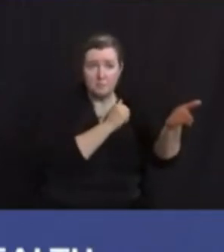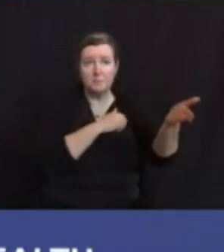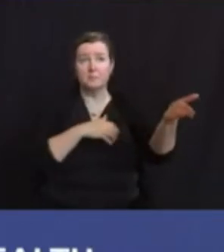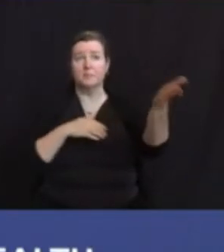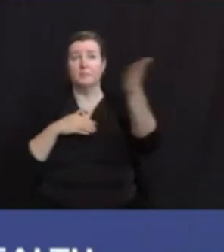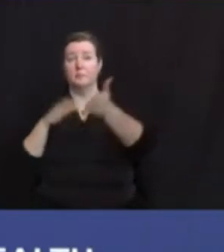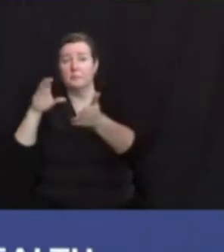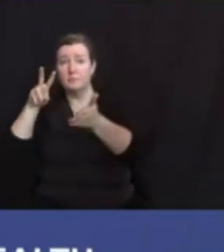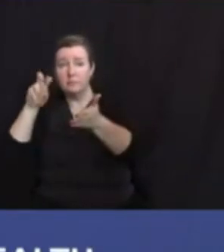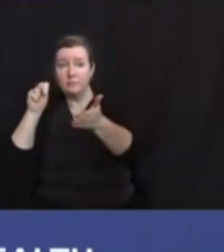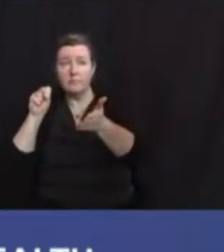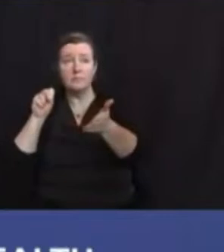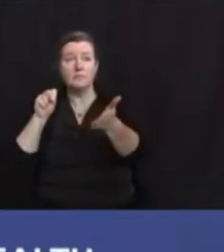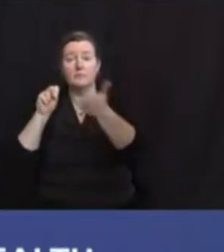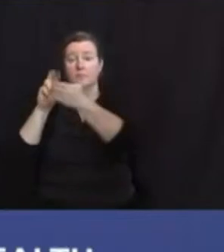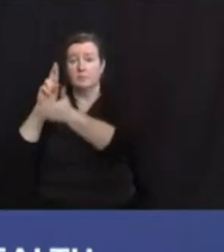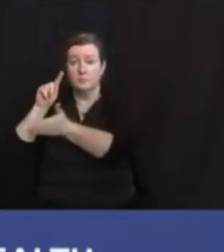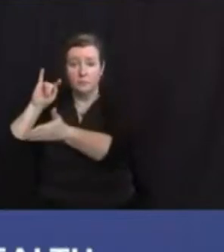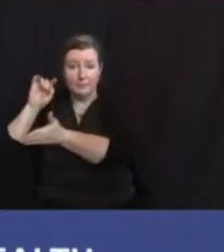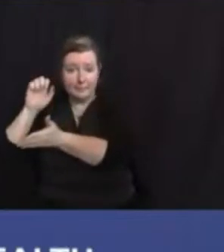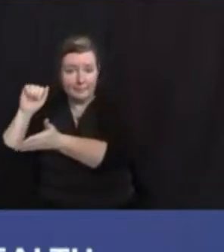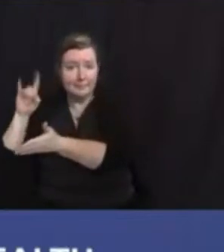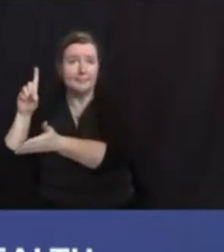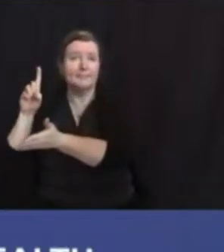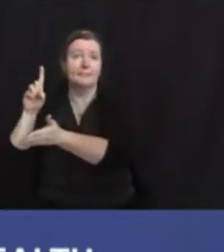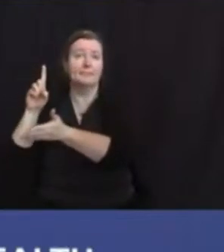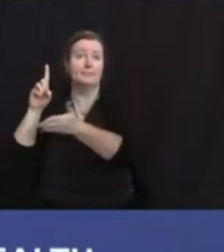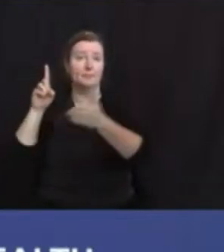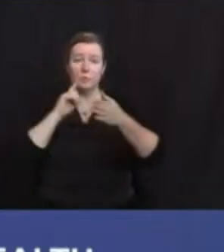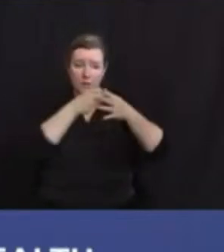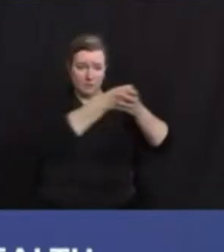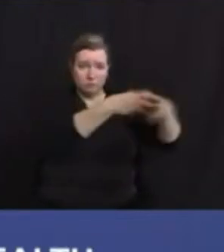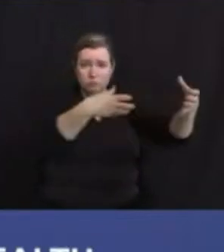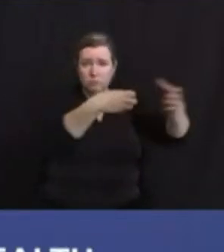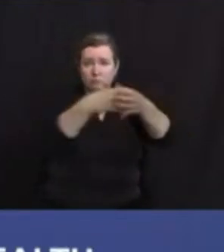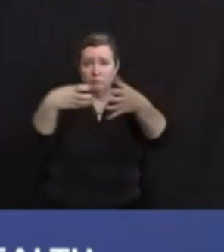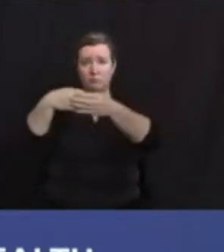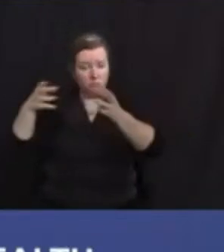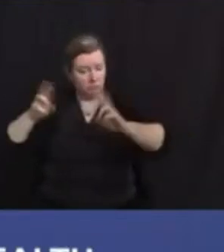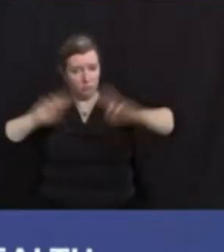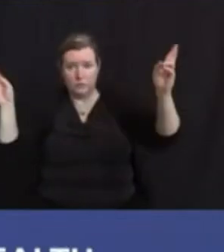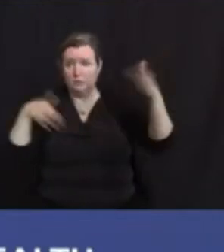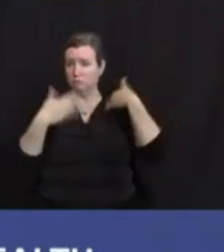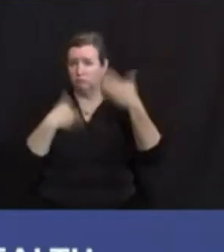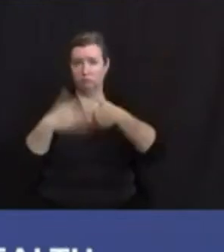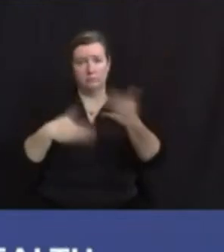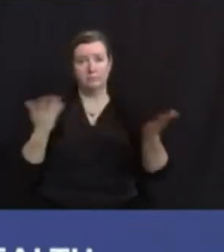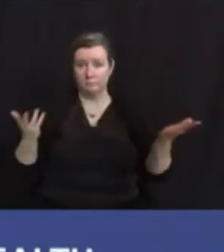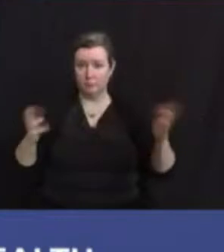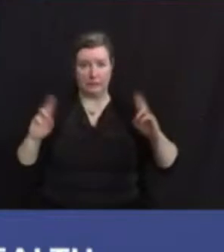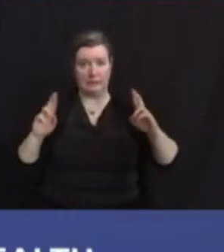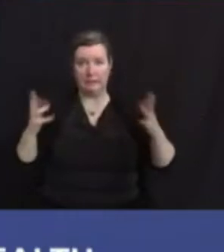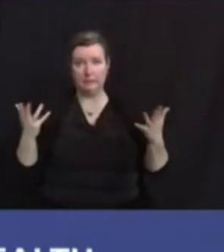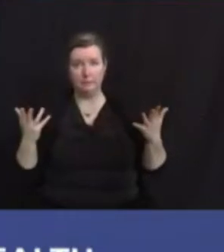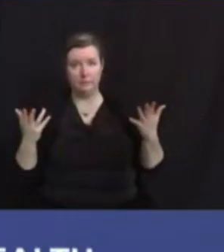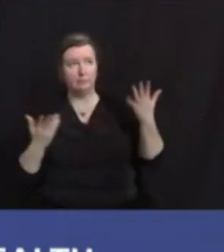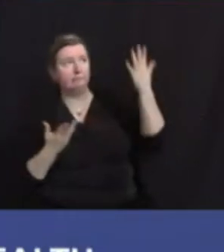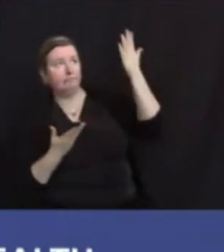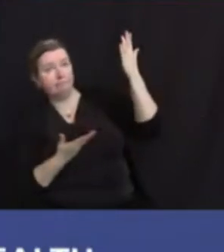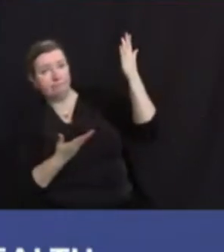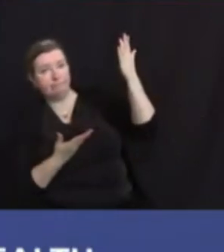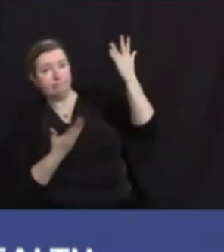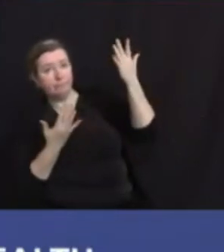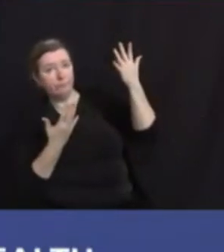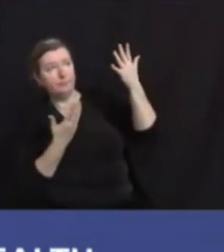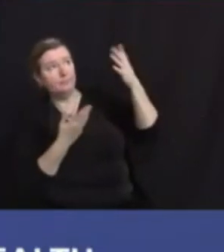points. So we said we're going to build that out ahead of any certainty on the supply. The supply is less